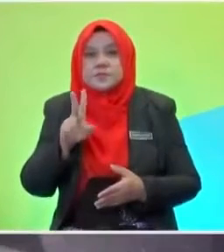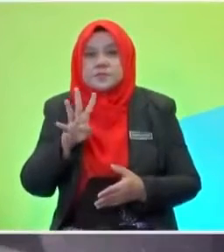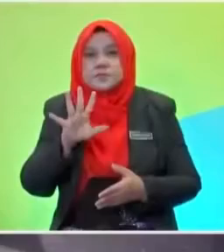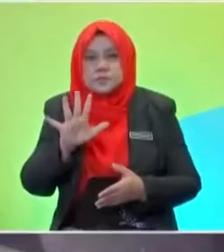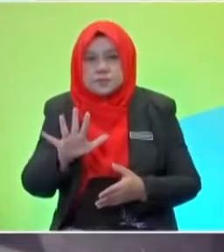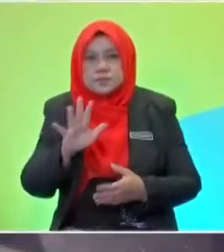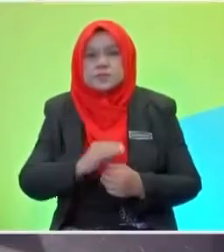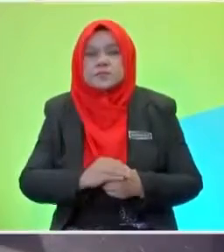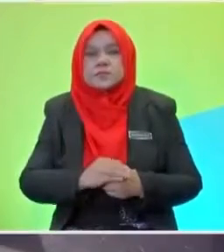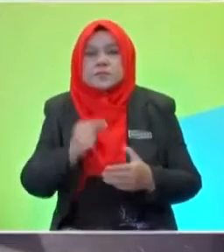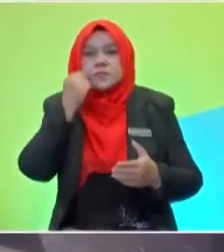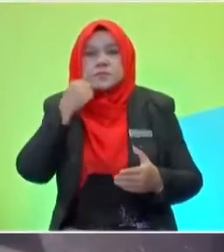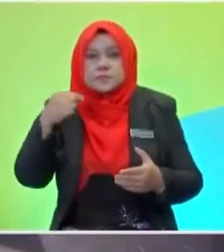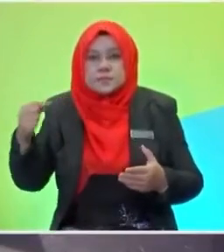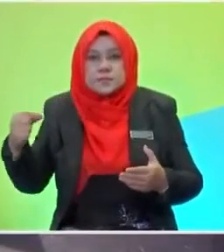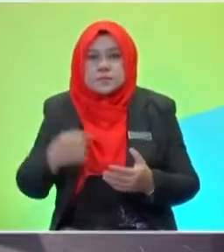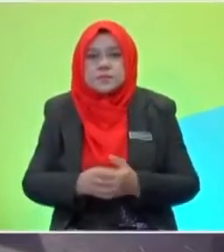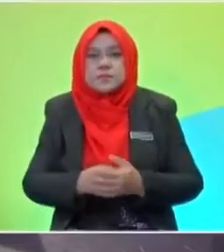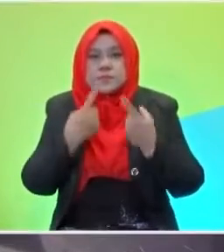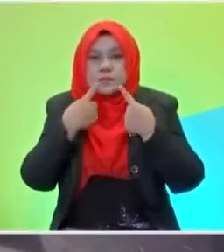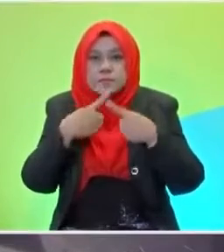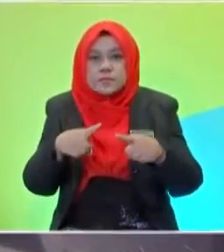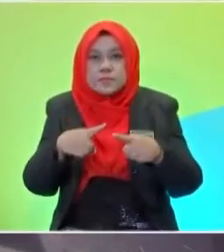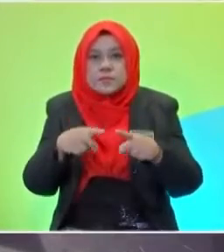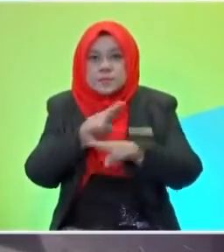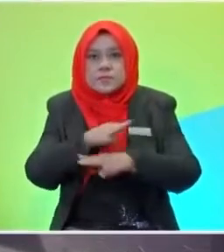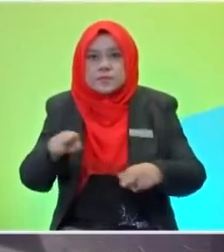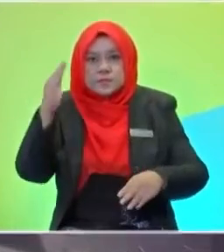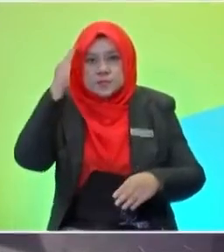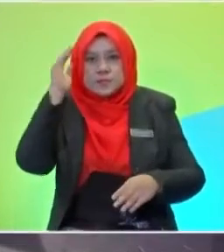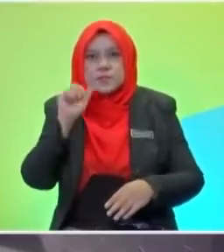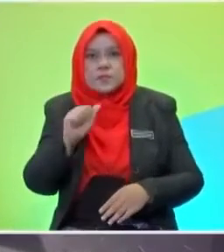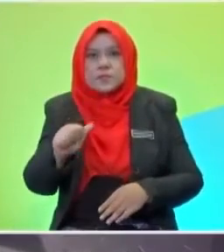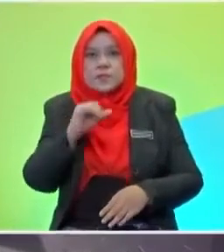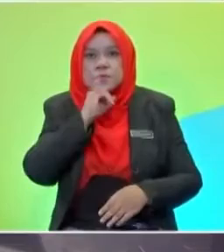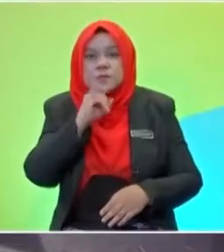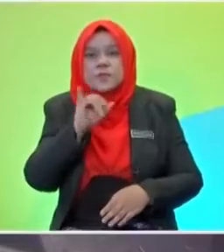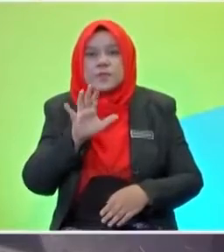1, 2, 3, 4, 5. There are 5. So we have 5 pencils. Yeah. So the answer for unknown number A is 5.